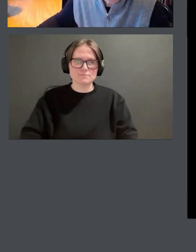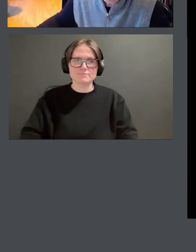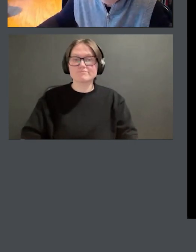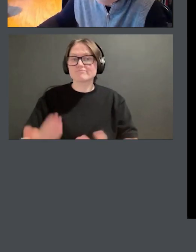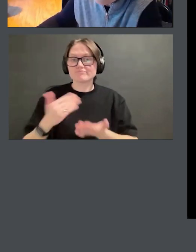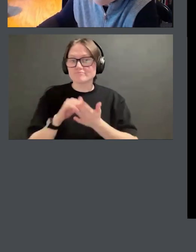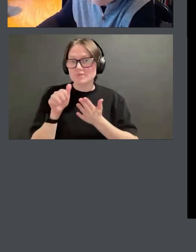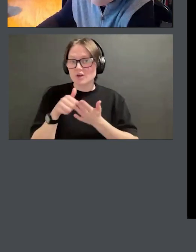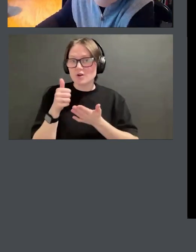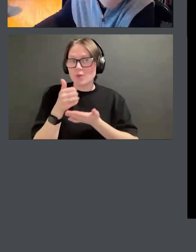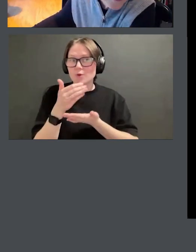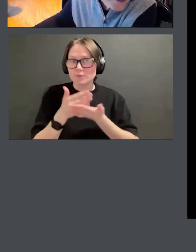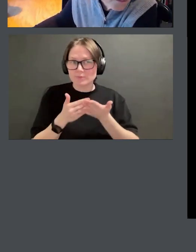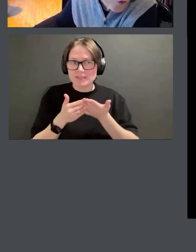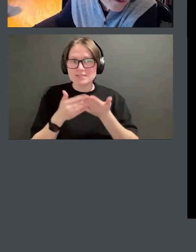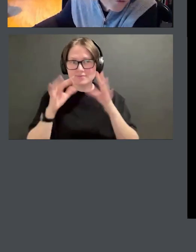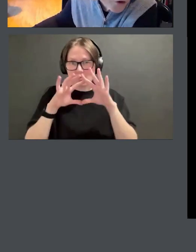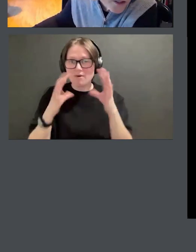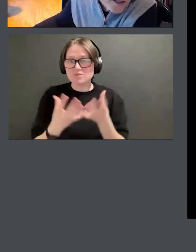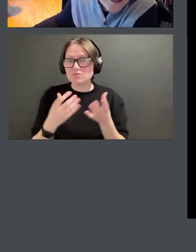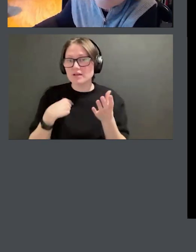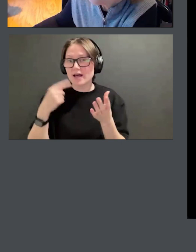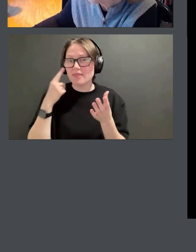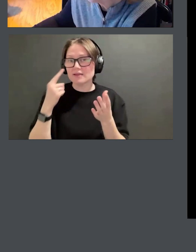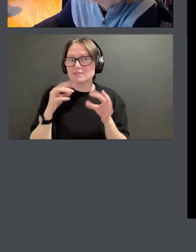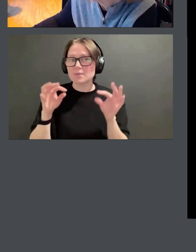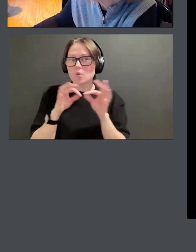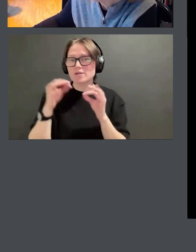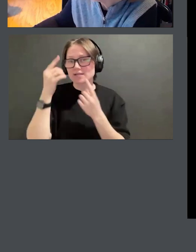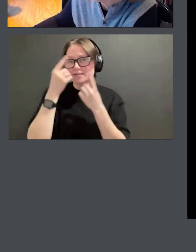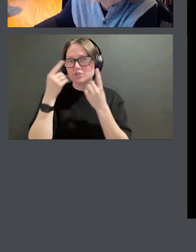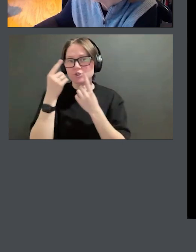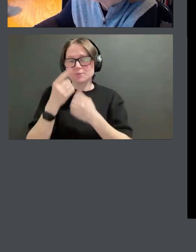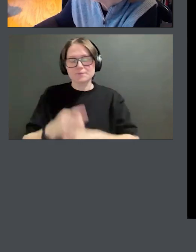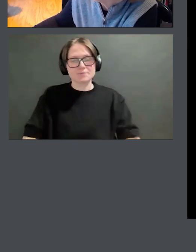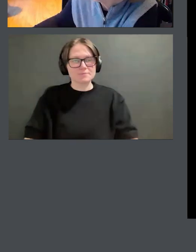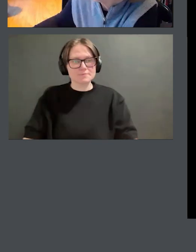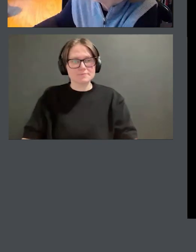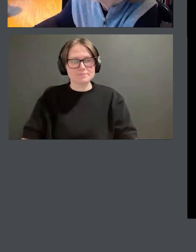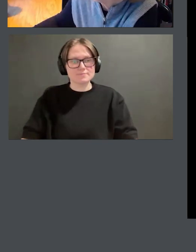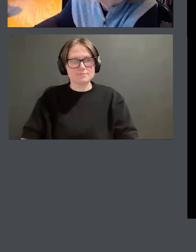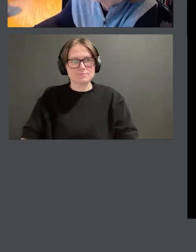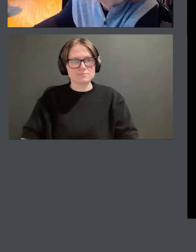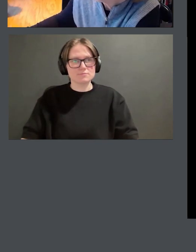that I think is important for us to consider.